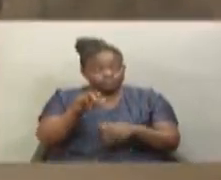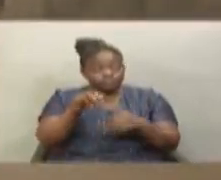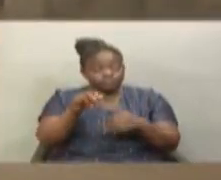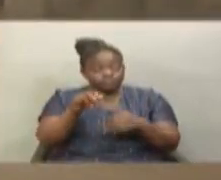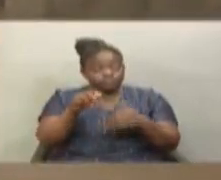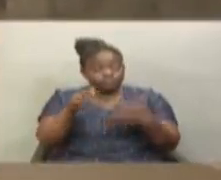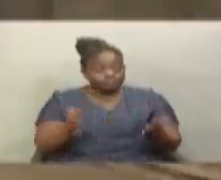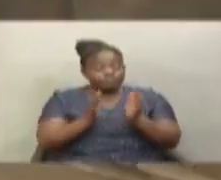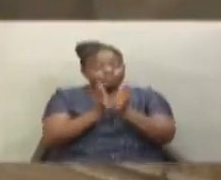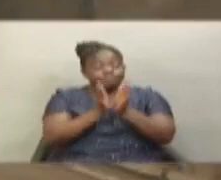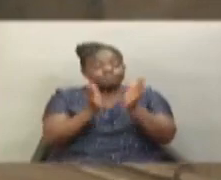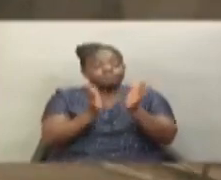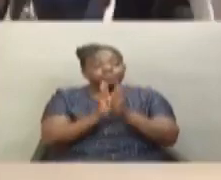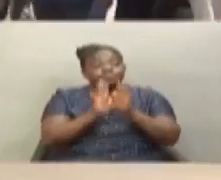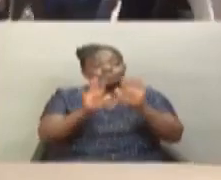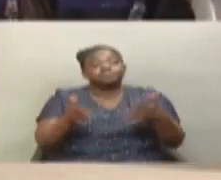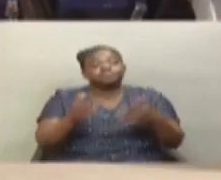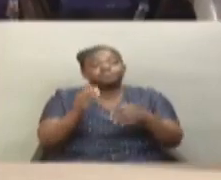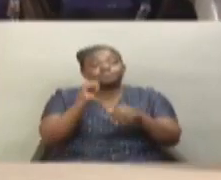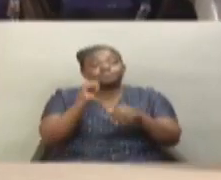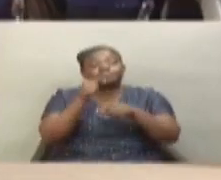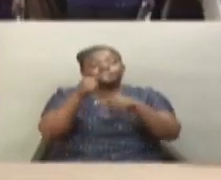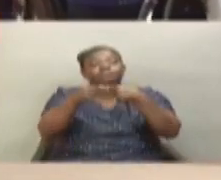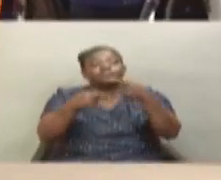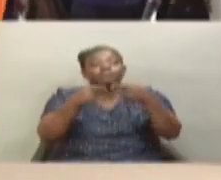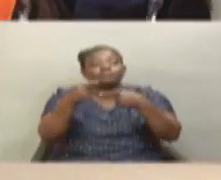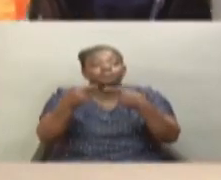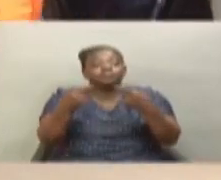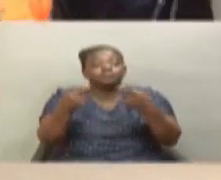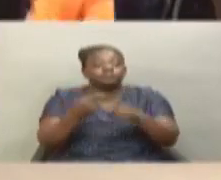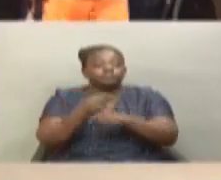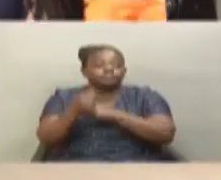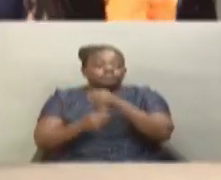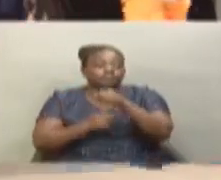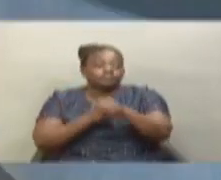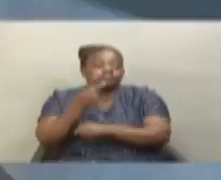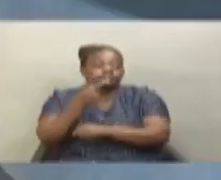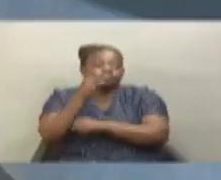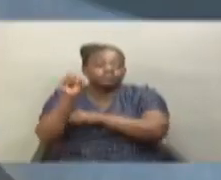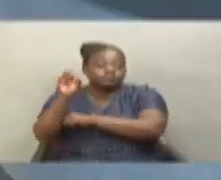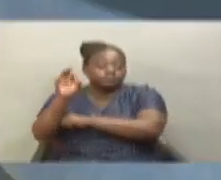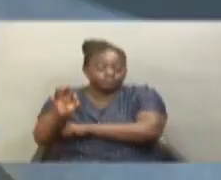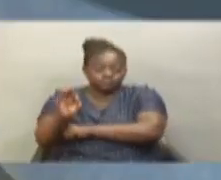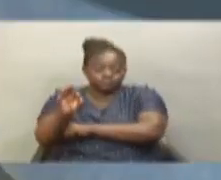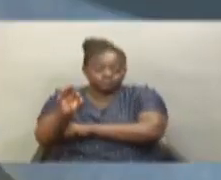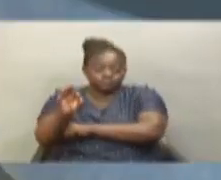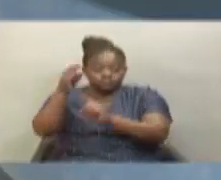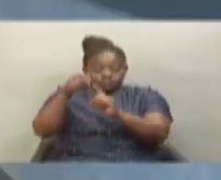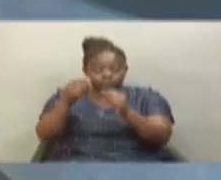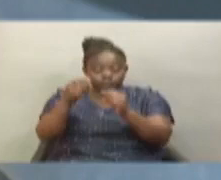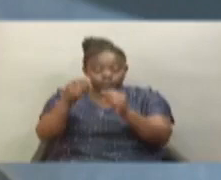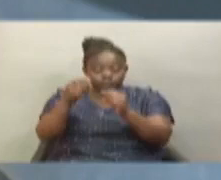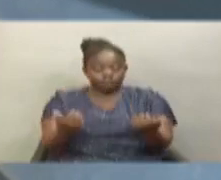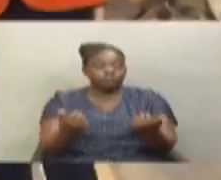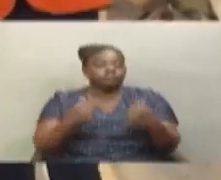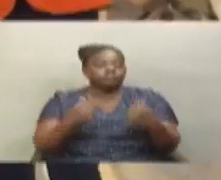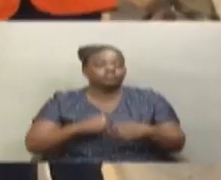Byaruhanga ababuulidde engeri omulimu gye guze gutambuzibwamu okuva mu mwaka gwa 2013 okutuusa olunaku